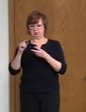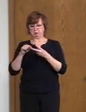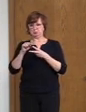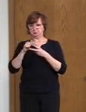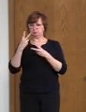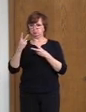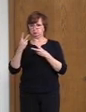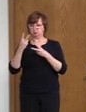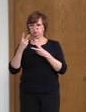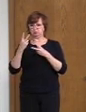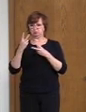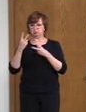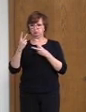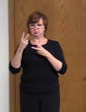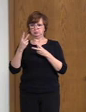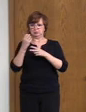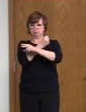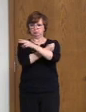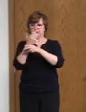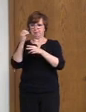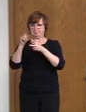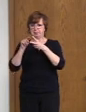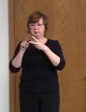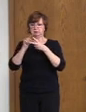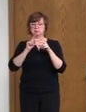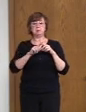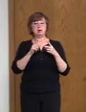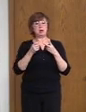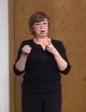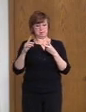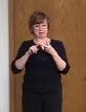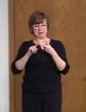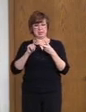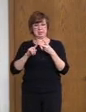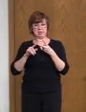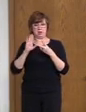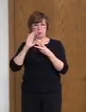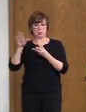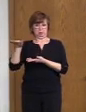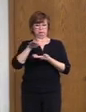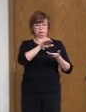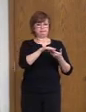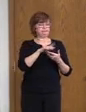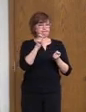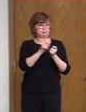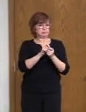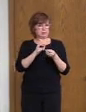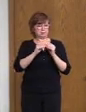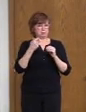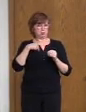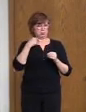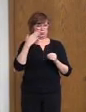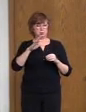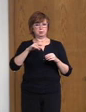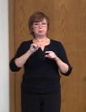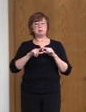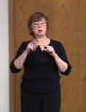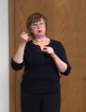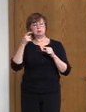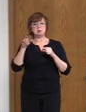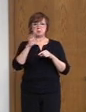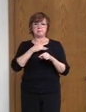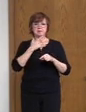weekly number of Moderna doses is still being finalized, but we do expect that total deliveries in the first quarter of 2021 to